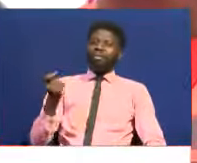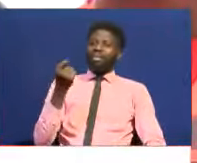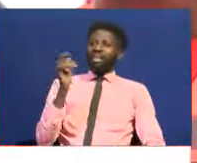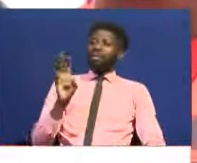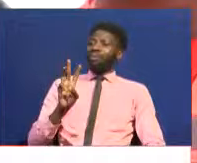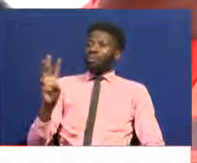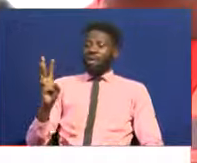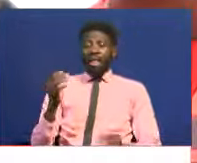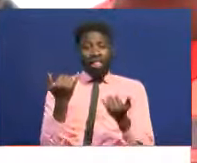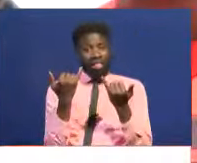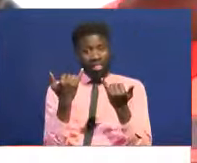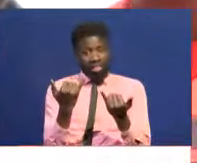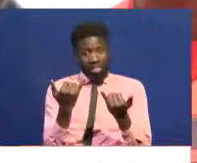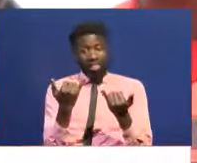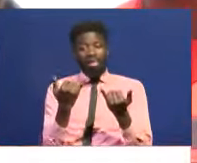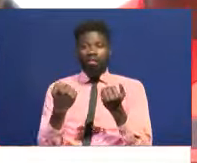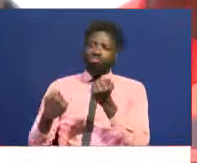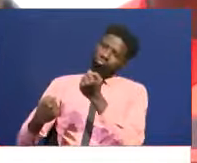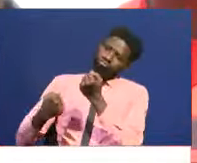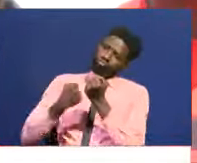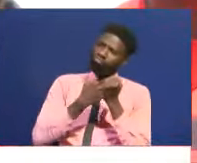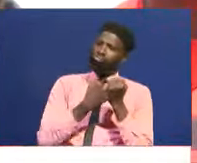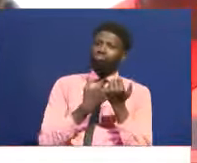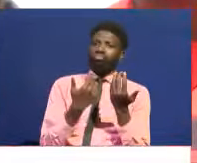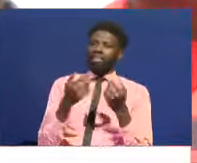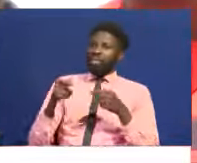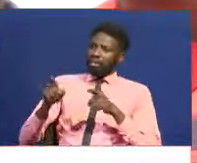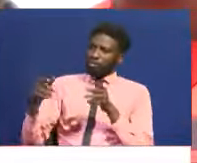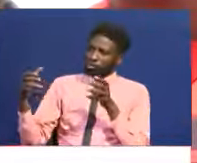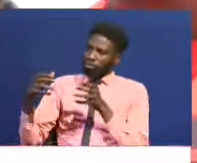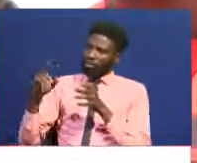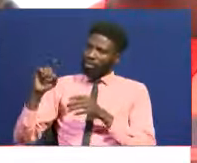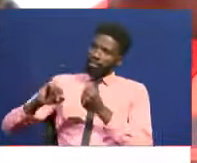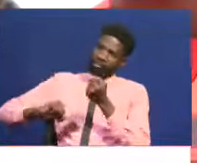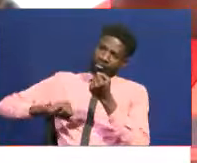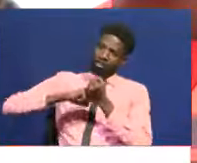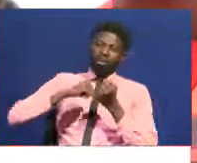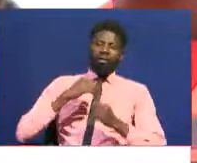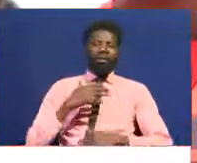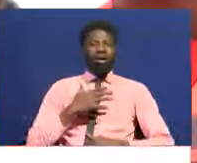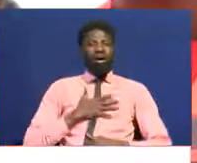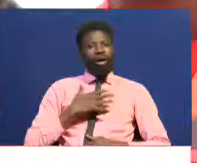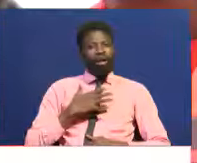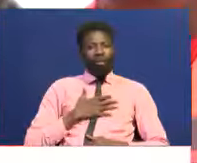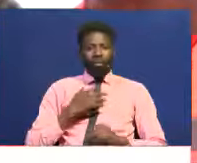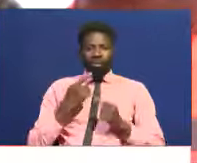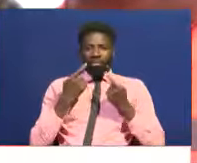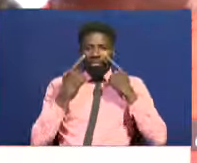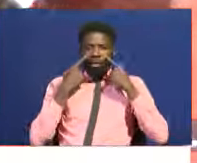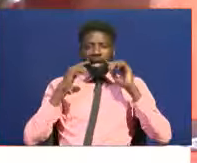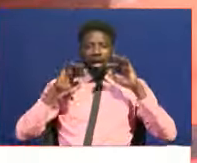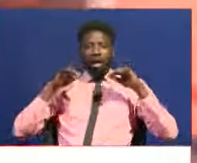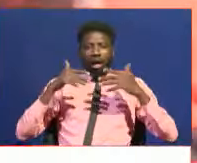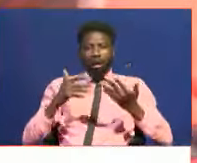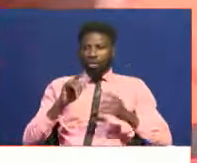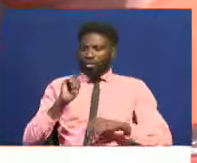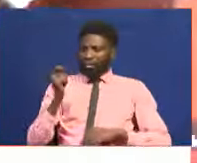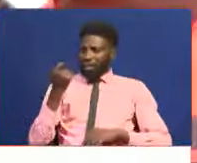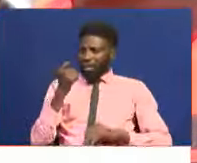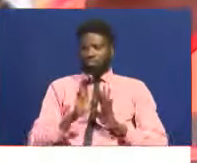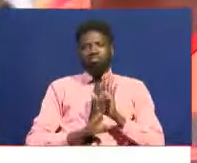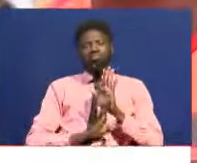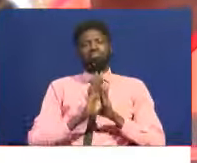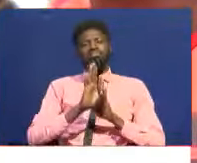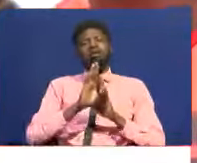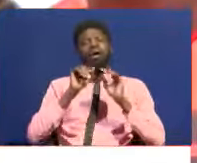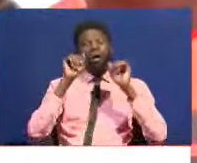kama watu wamepata chance ya kusupportiwa, hata wao wakae wachagua tusupportie, waone vile hata hii nchi inaweza kugeuka iwe mzuri zaidi ya vile ilikuwa